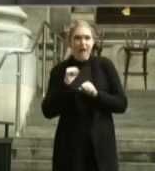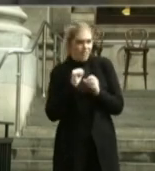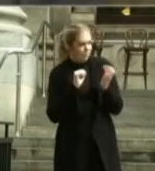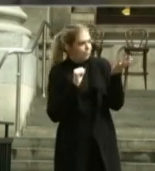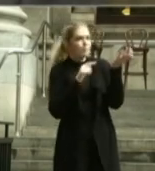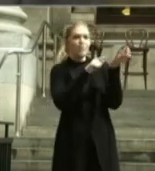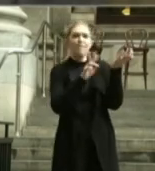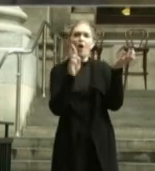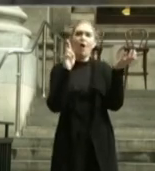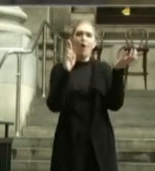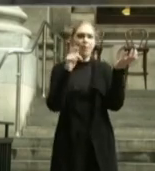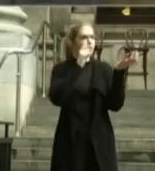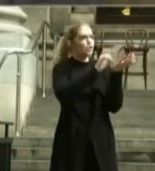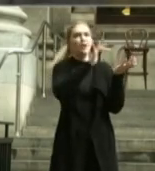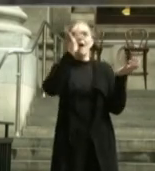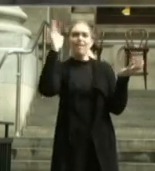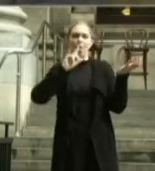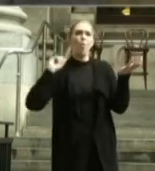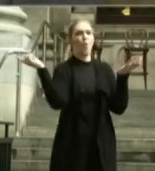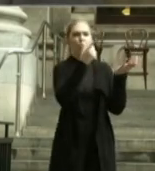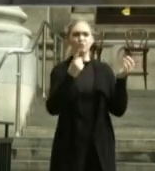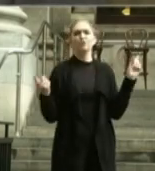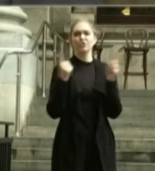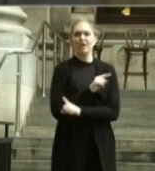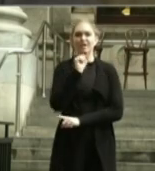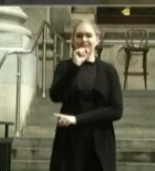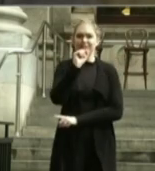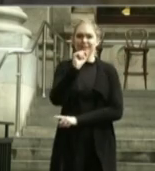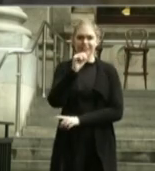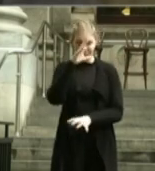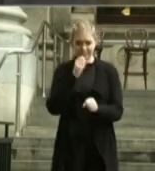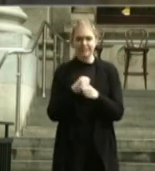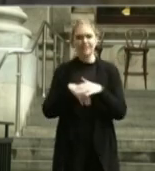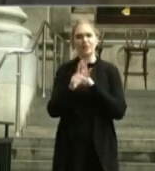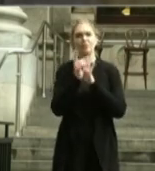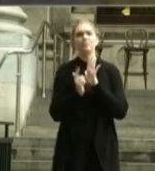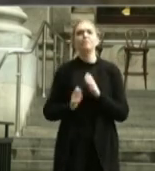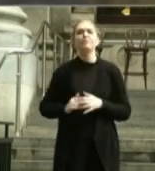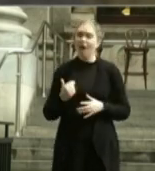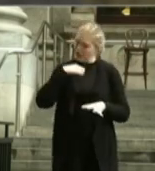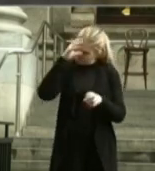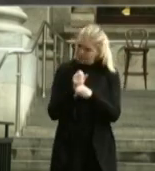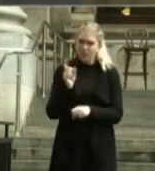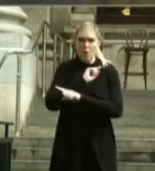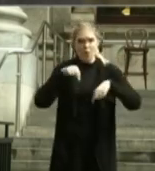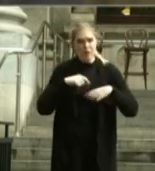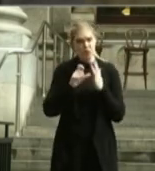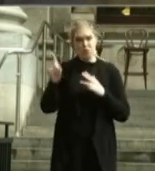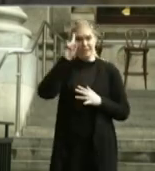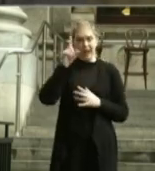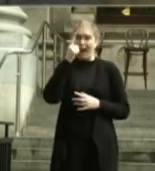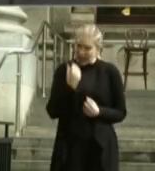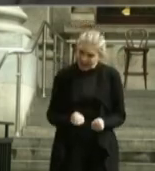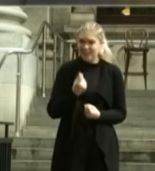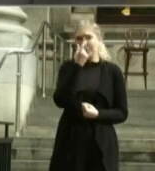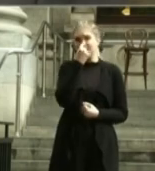What we've done today will change this state for the better, and I believe what we've done today has the potential to change